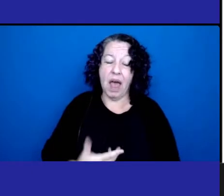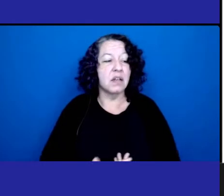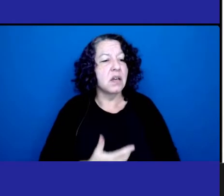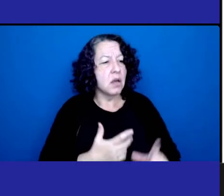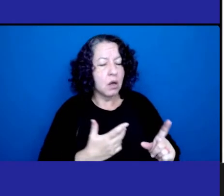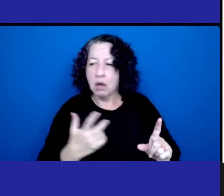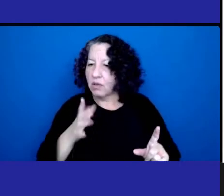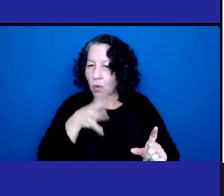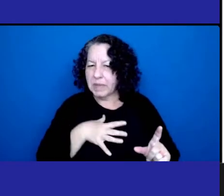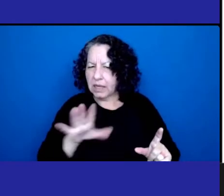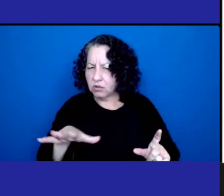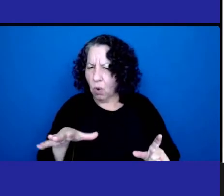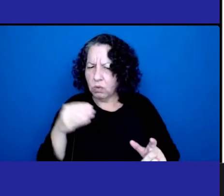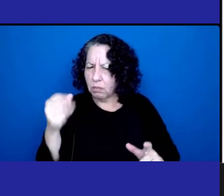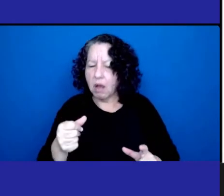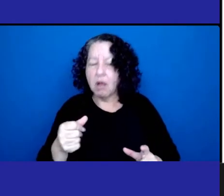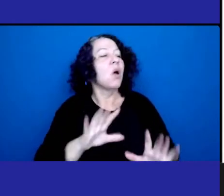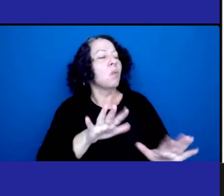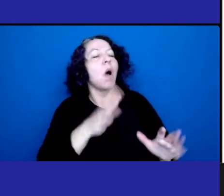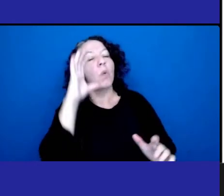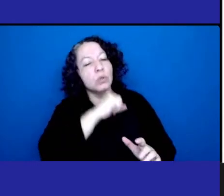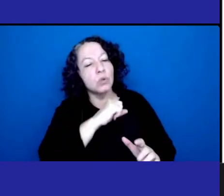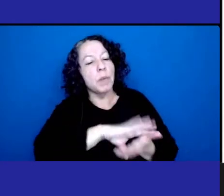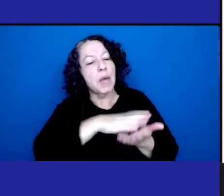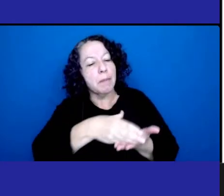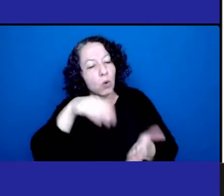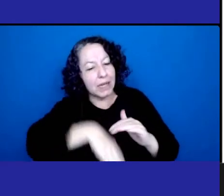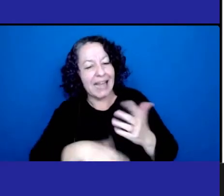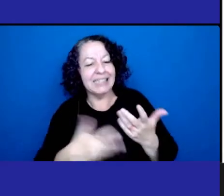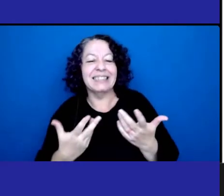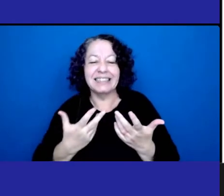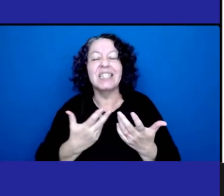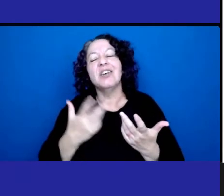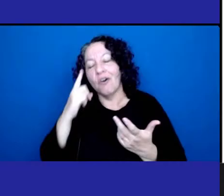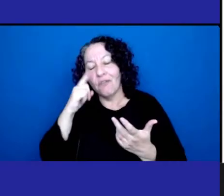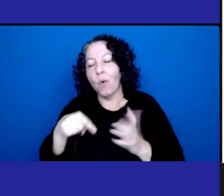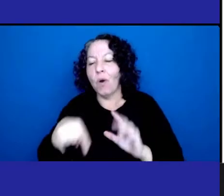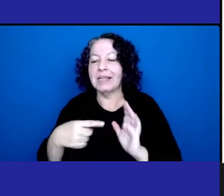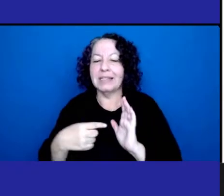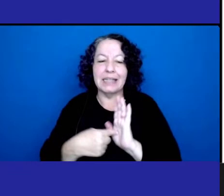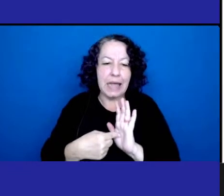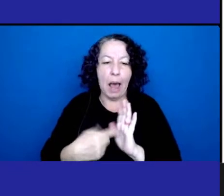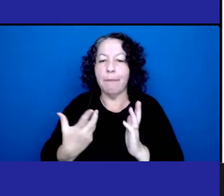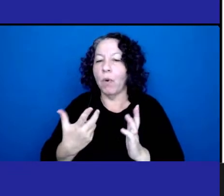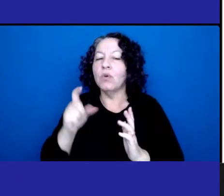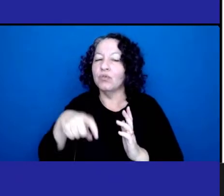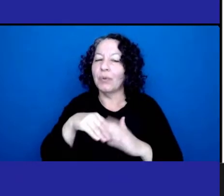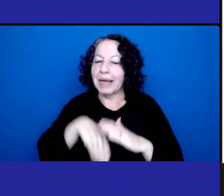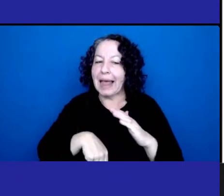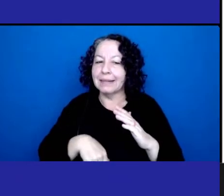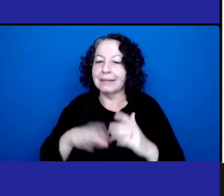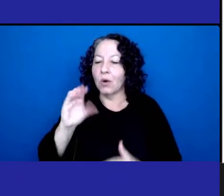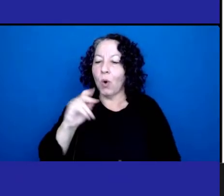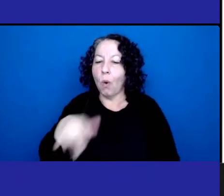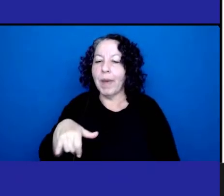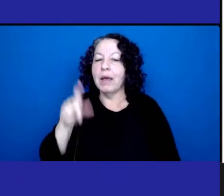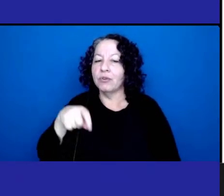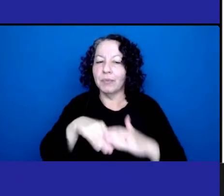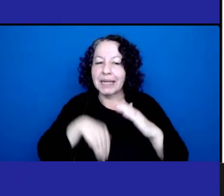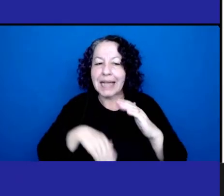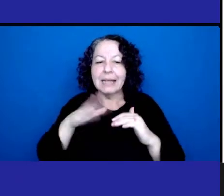Yeah. Well, let's for the sake just assume it's less. It should be less. The copay should be less than the Medicaid